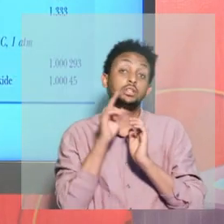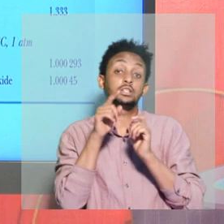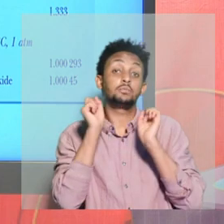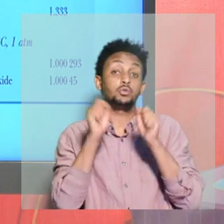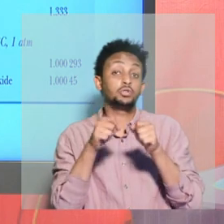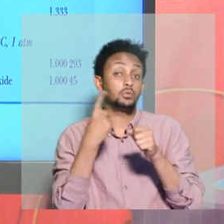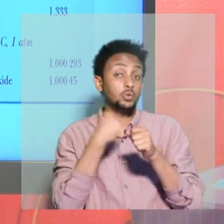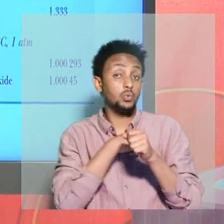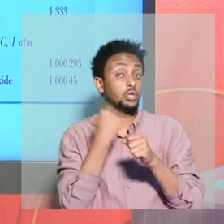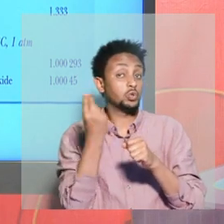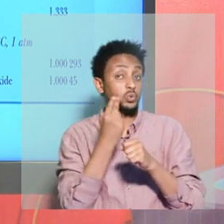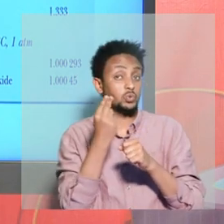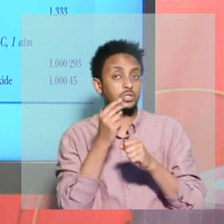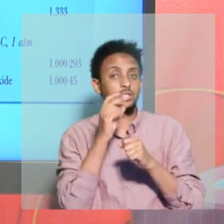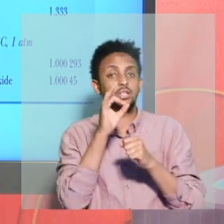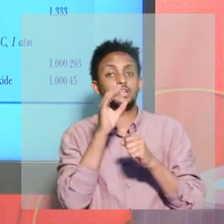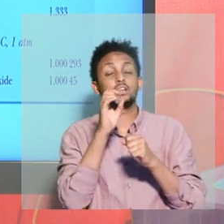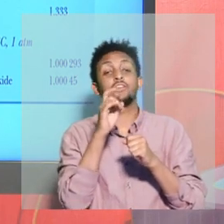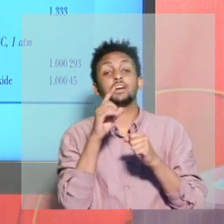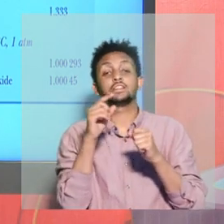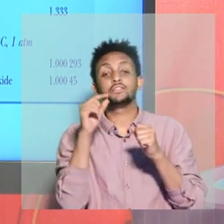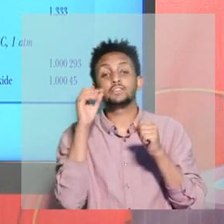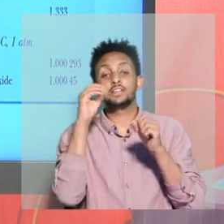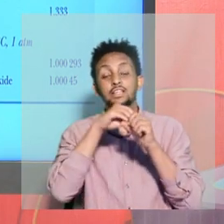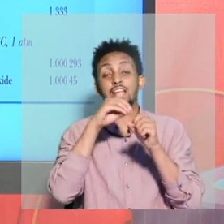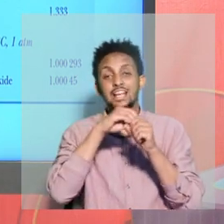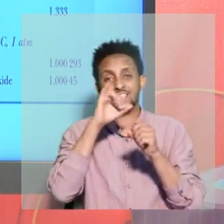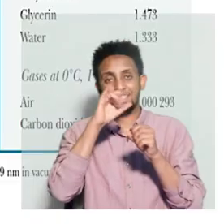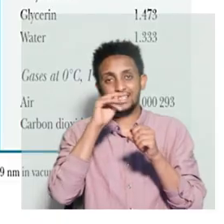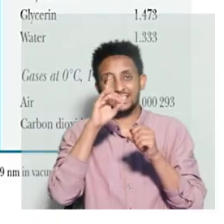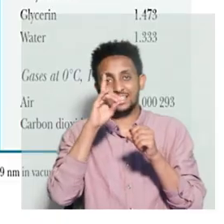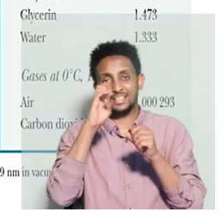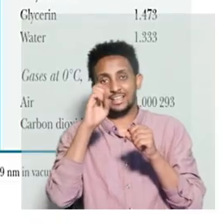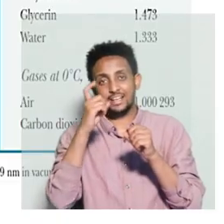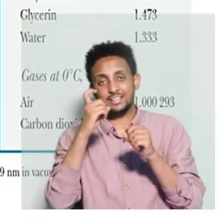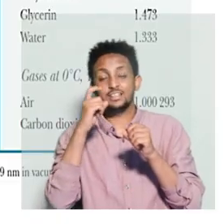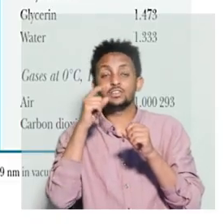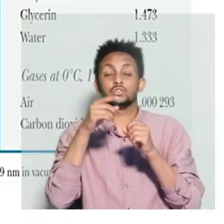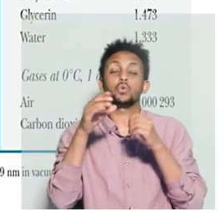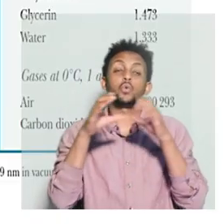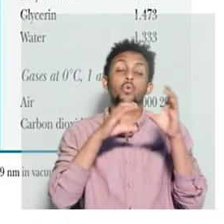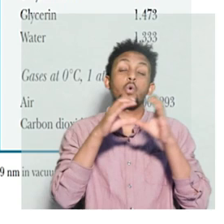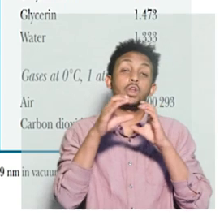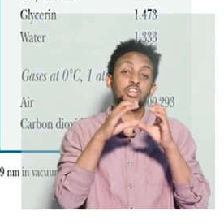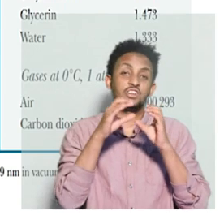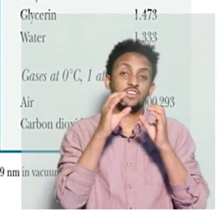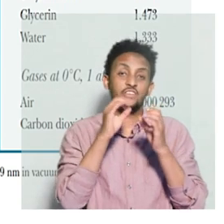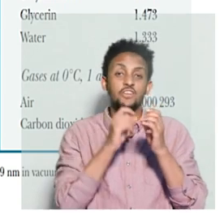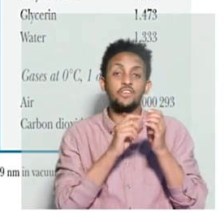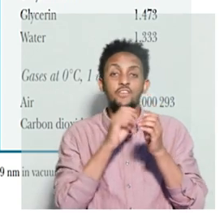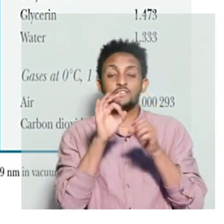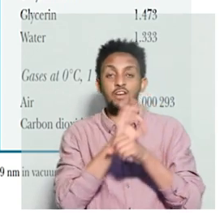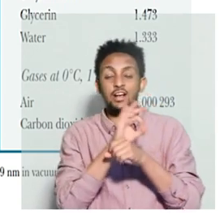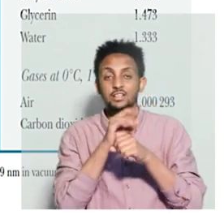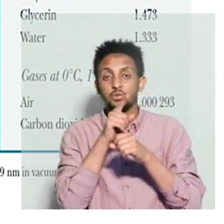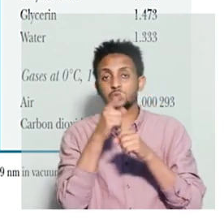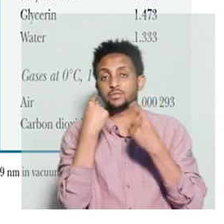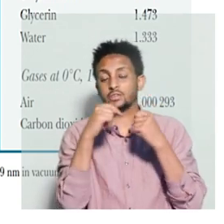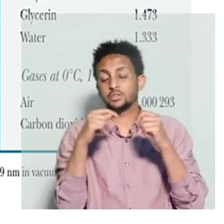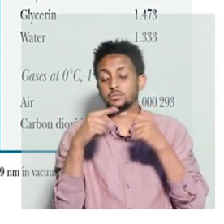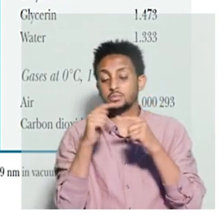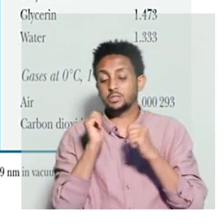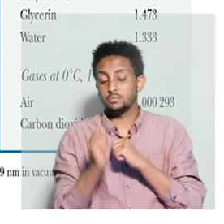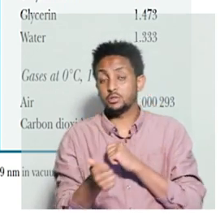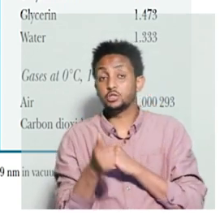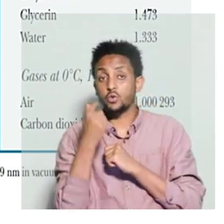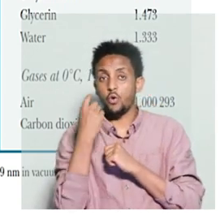it's possible to use refractive index. Refractive index is a correlation factor, and it is try to correlate the speed